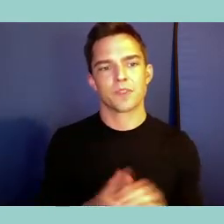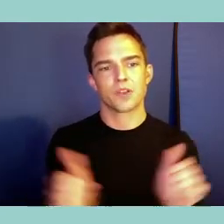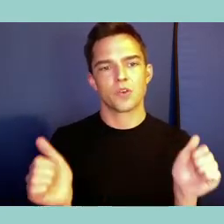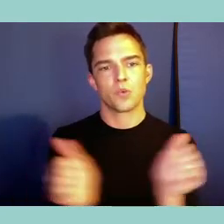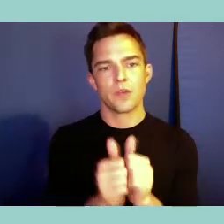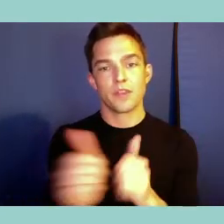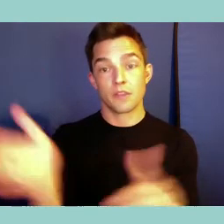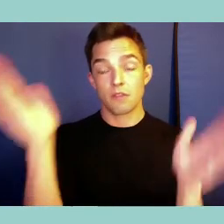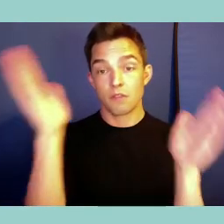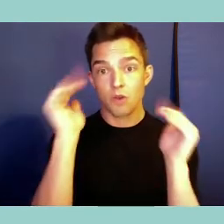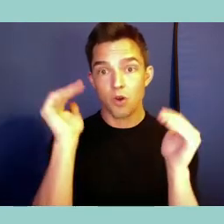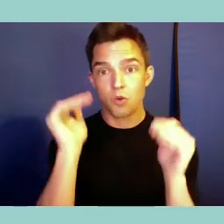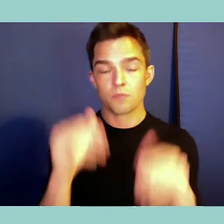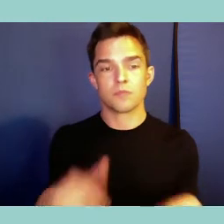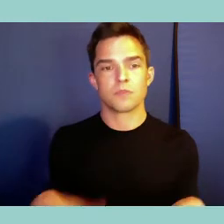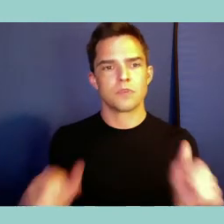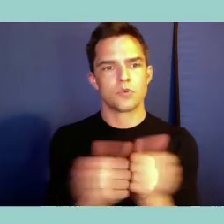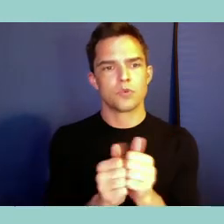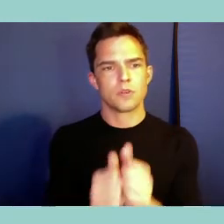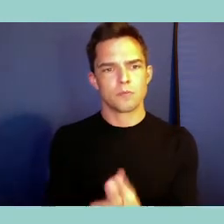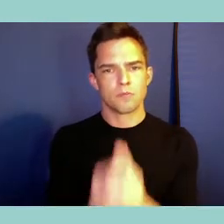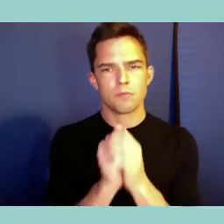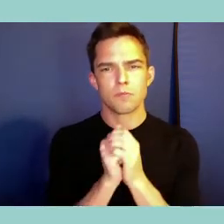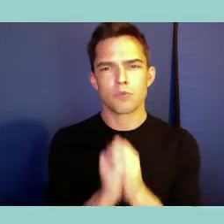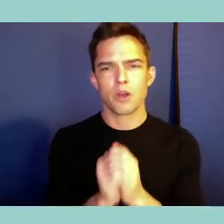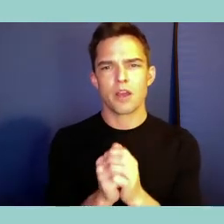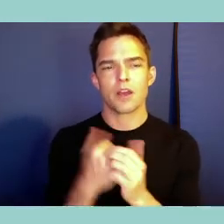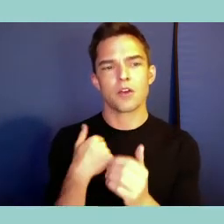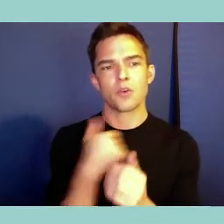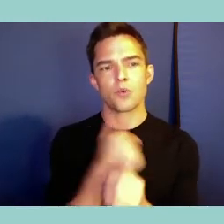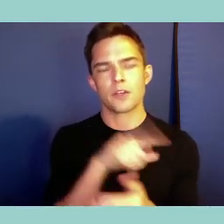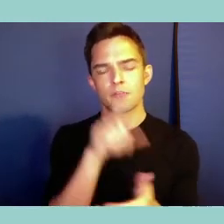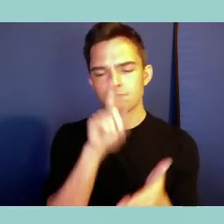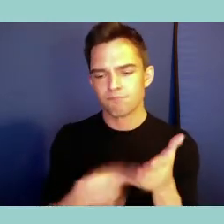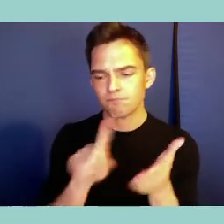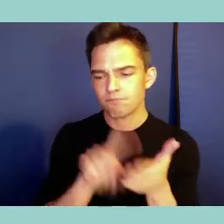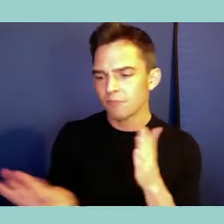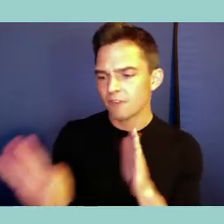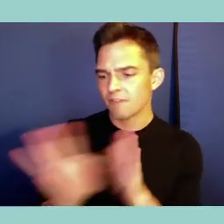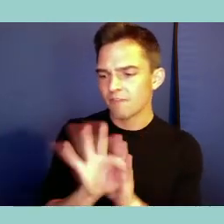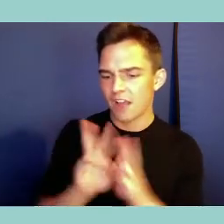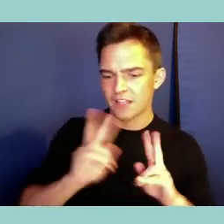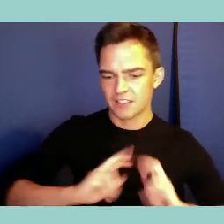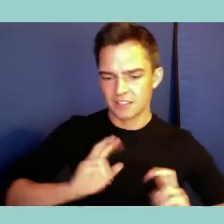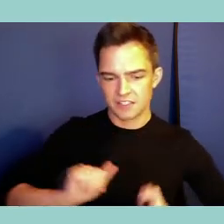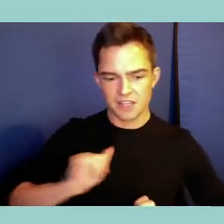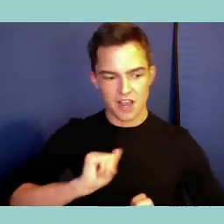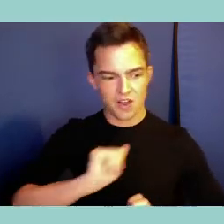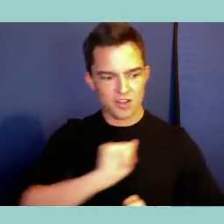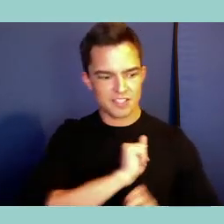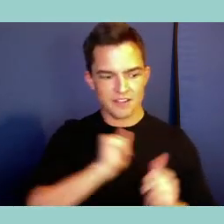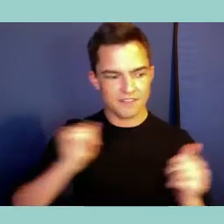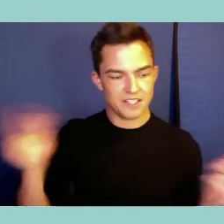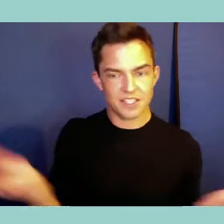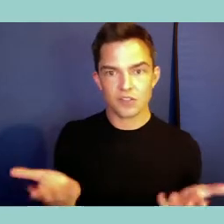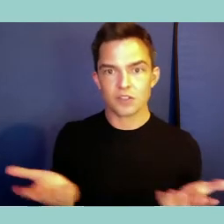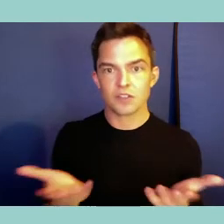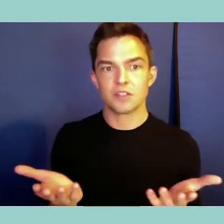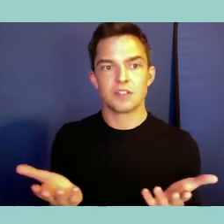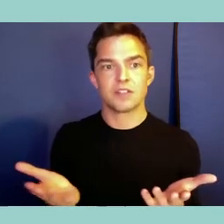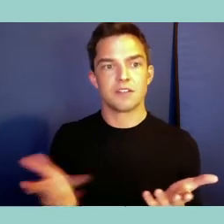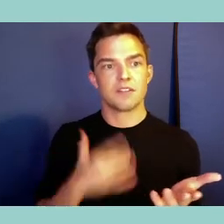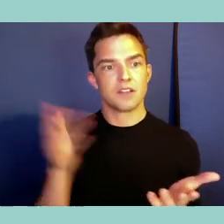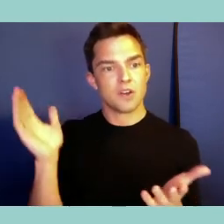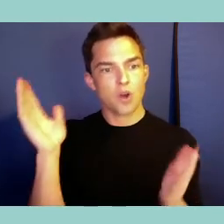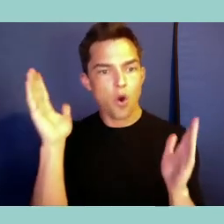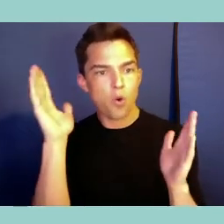rise, in hope, in prayer, we find ourselves here.